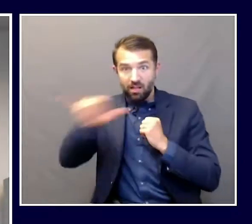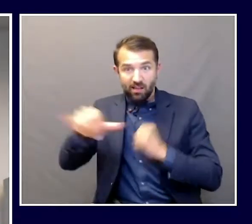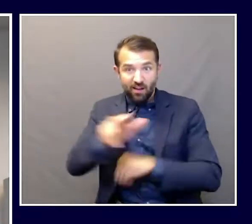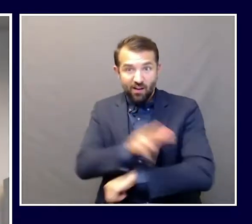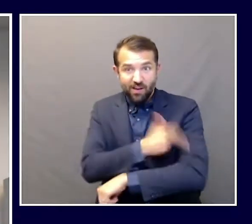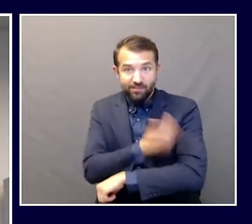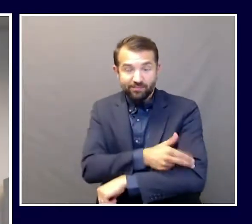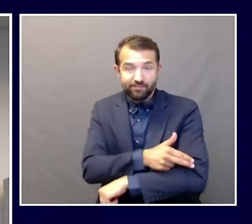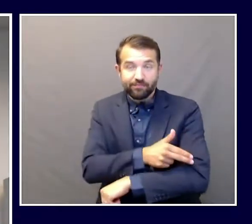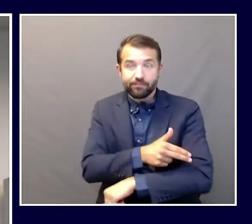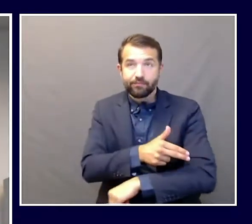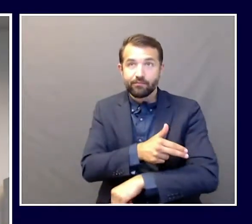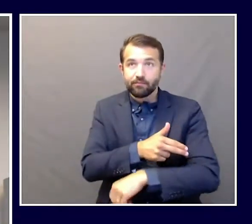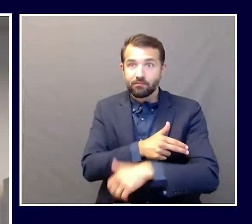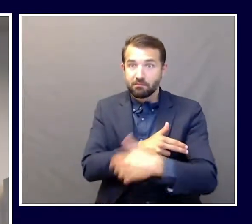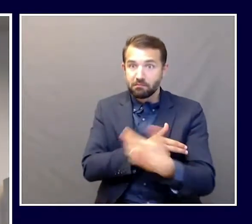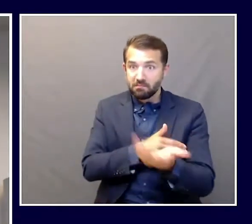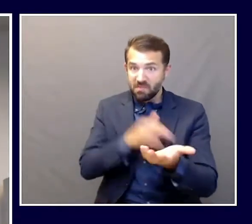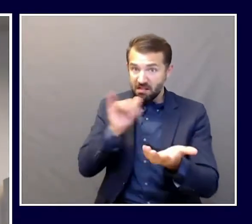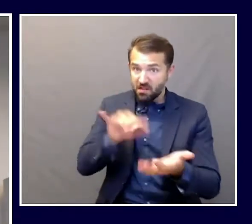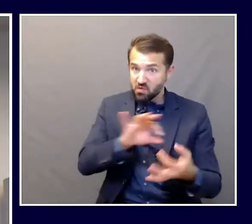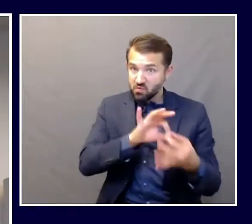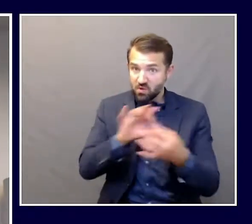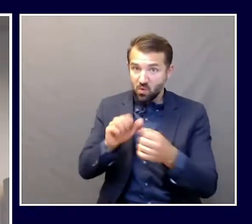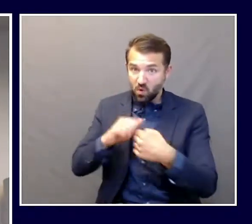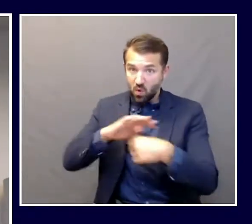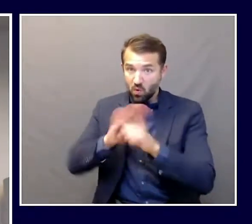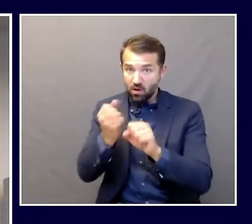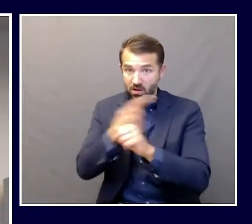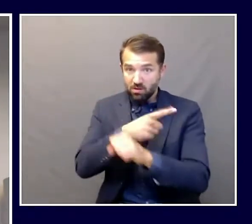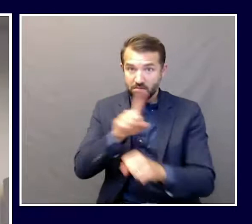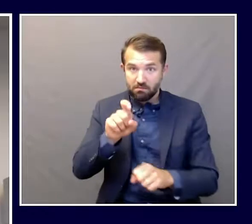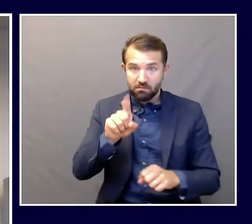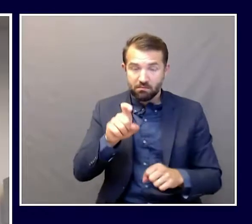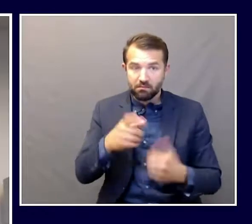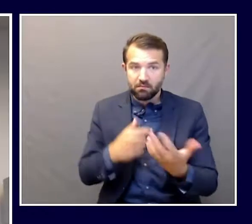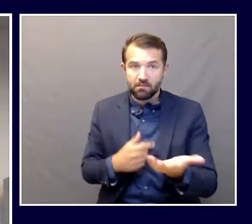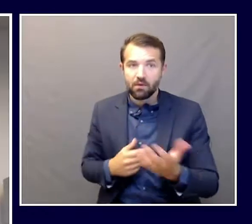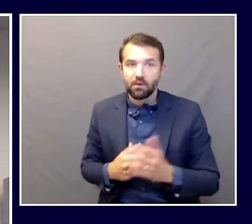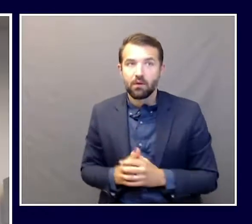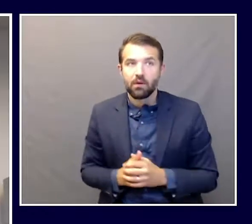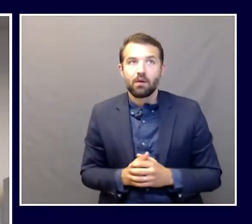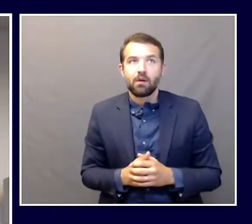in the state? Oh, okay, got it, Charlie.